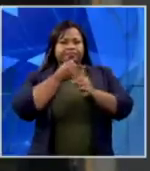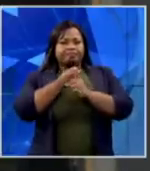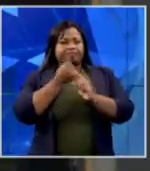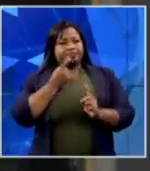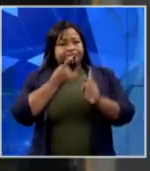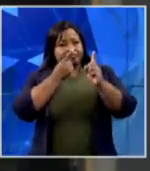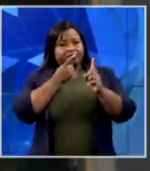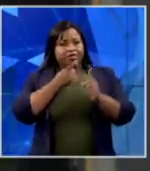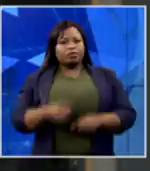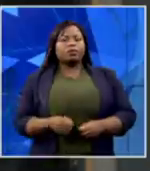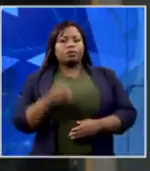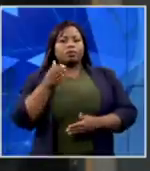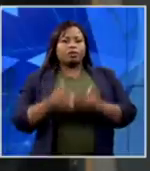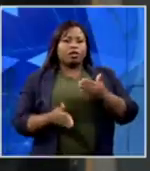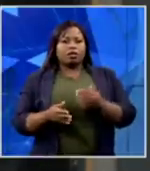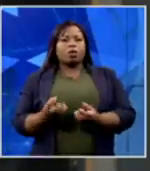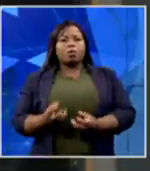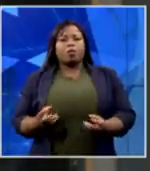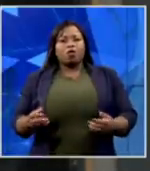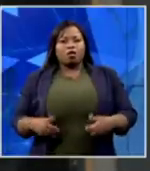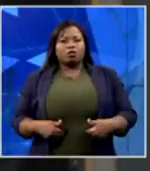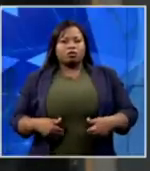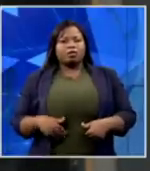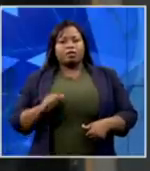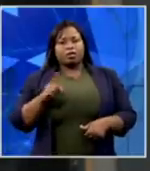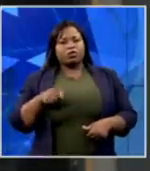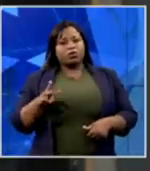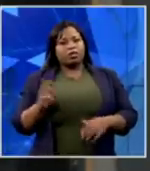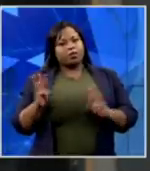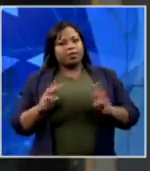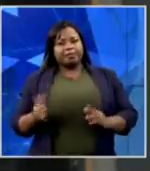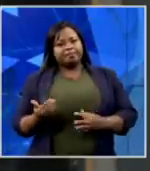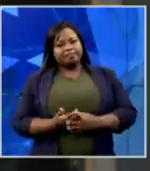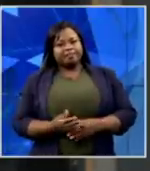ending extreme poverty. And of course, as we will have the weather, but all of that after the break.